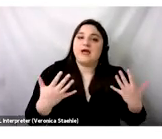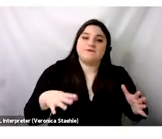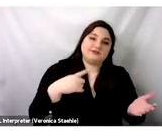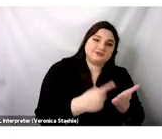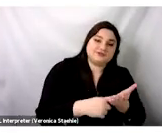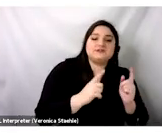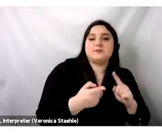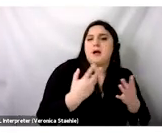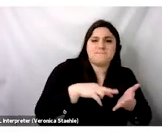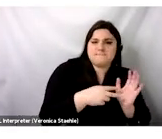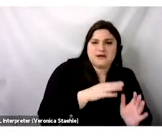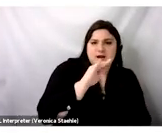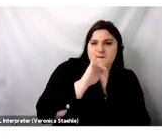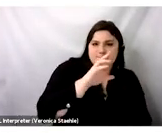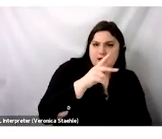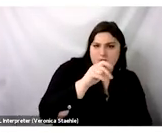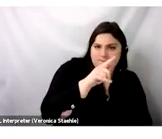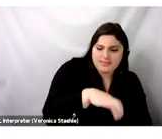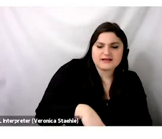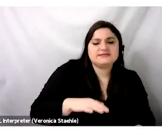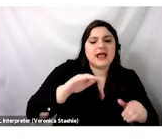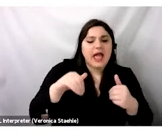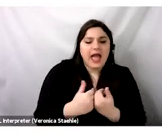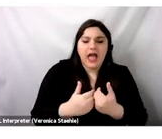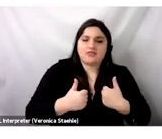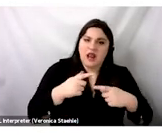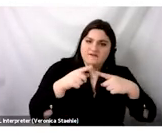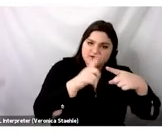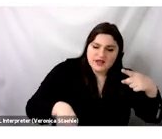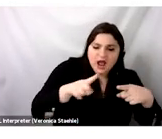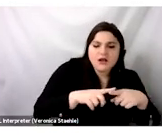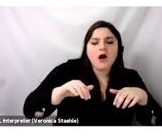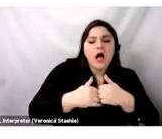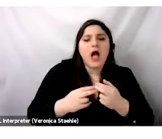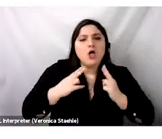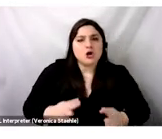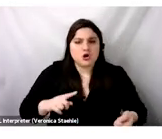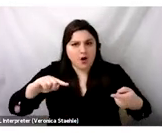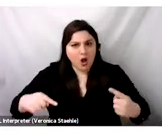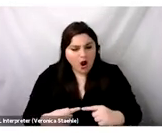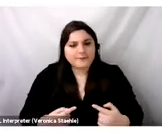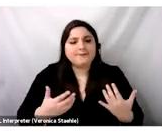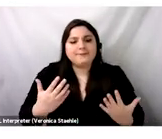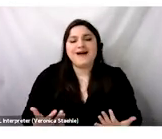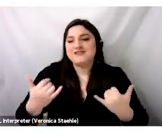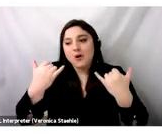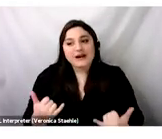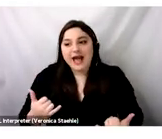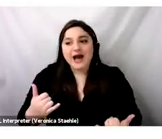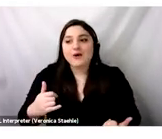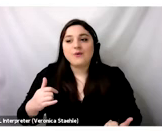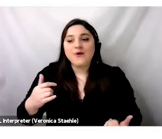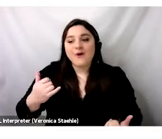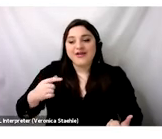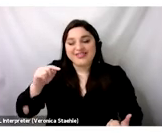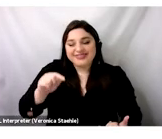human harm. Now I'm gonna talk about environmental justice, because I've referenced it a couple times, and it's kind of like doesn't really deserve its own, it's